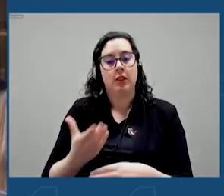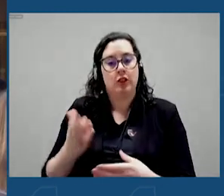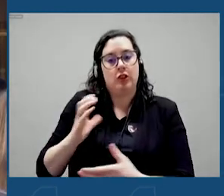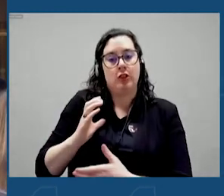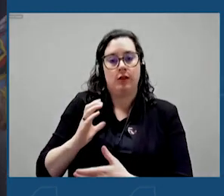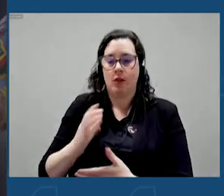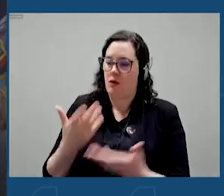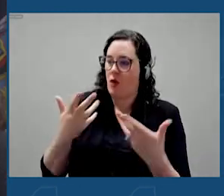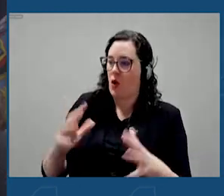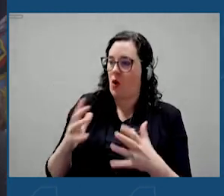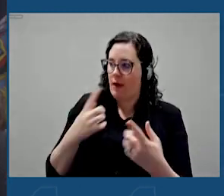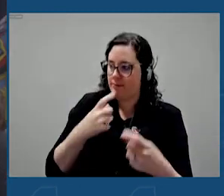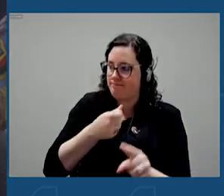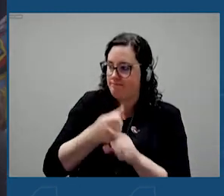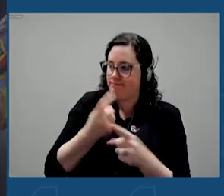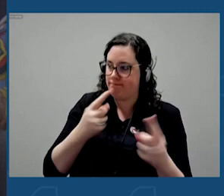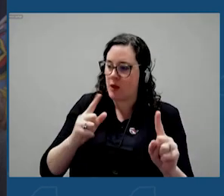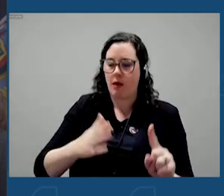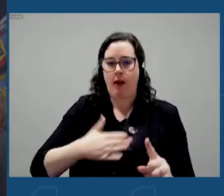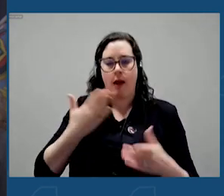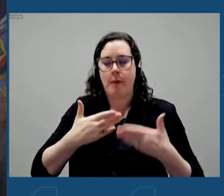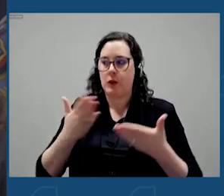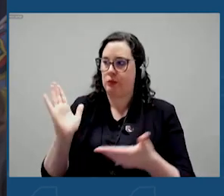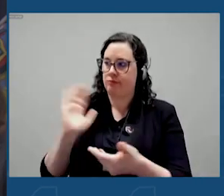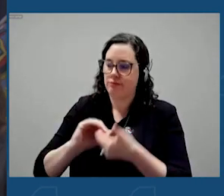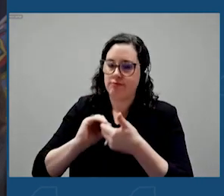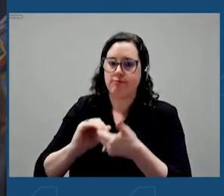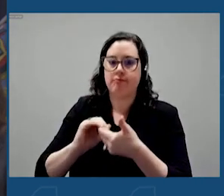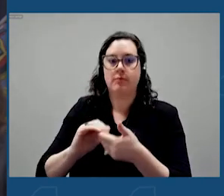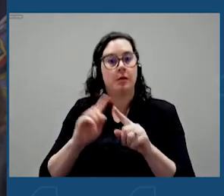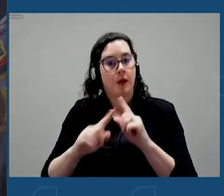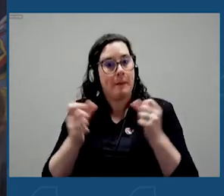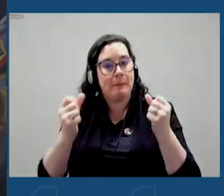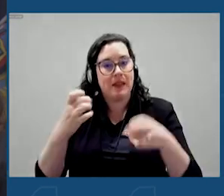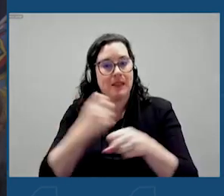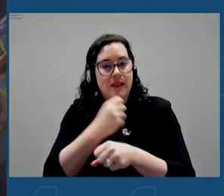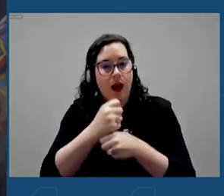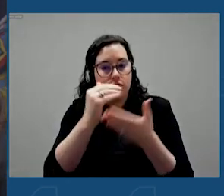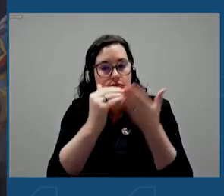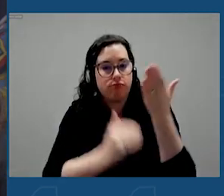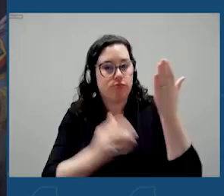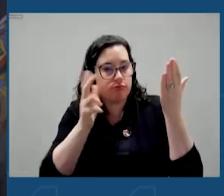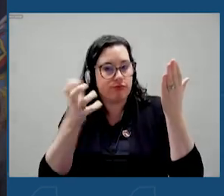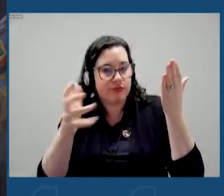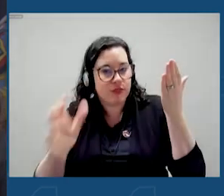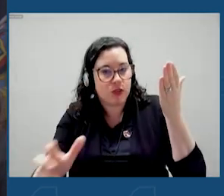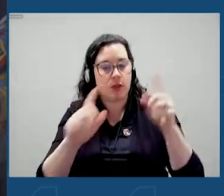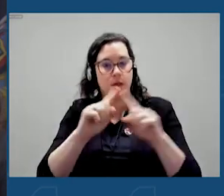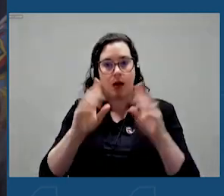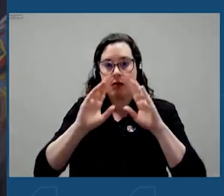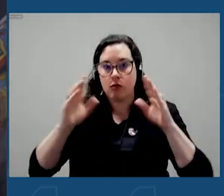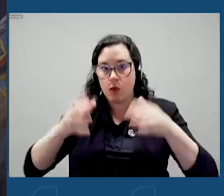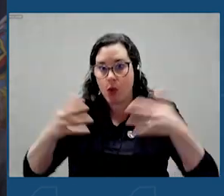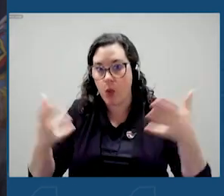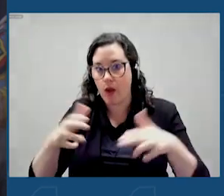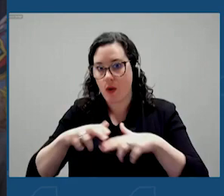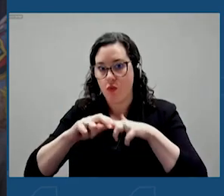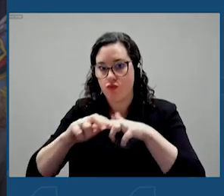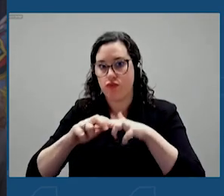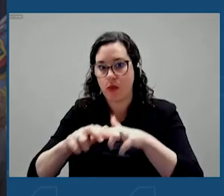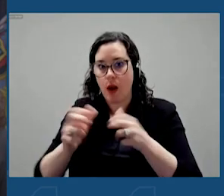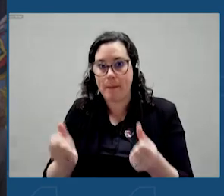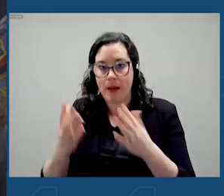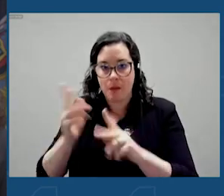with you. You've heard a lot of stats today, but there are two that I follow. Ridership, up this month